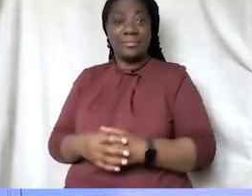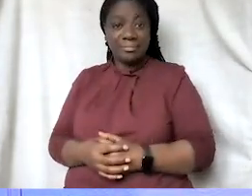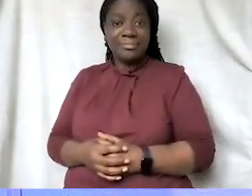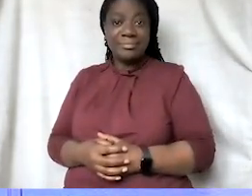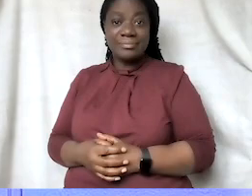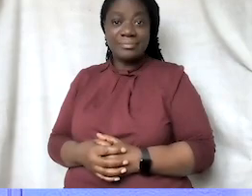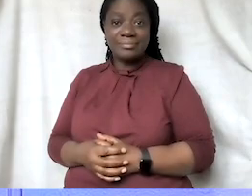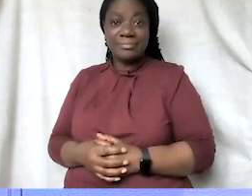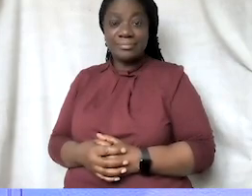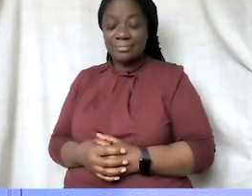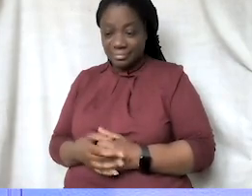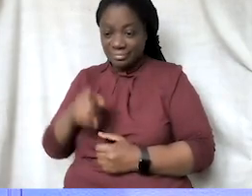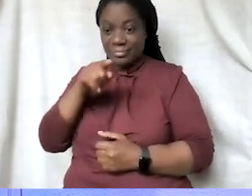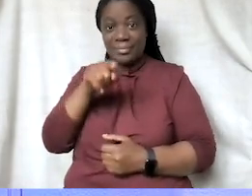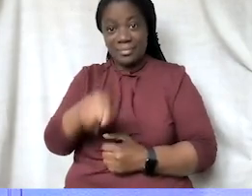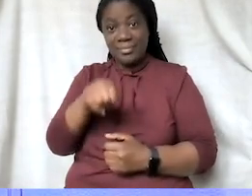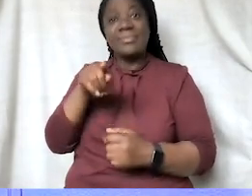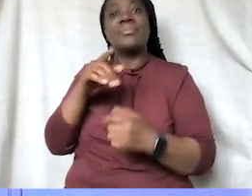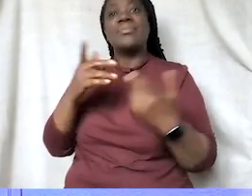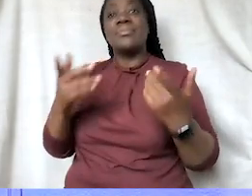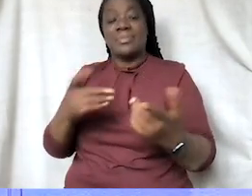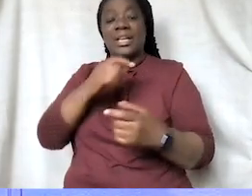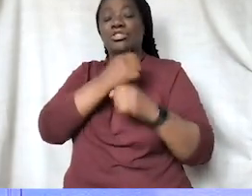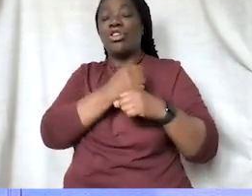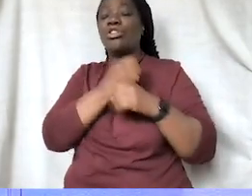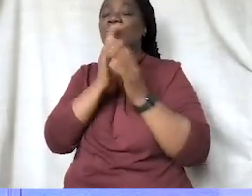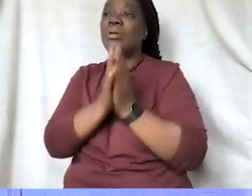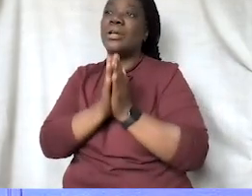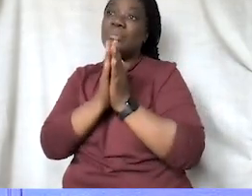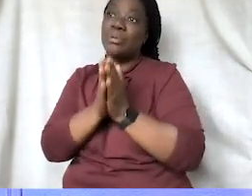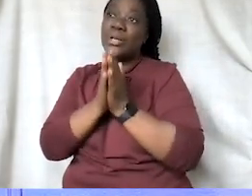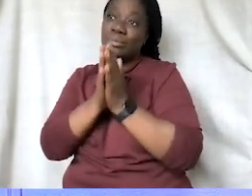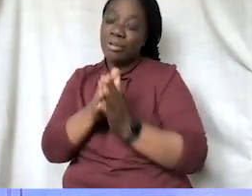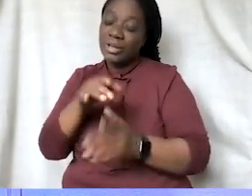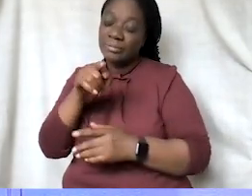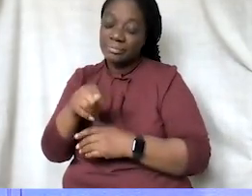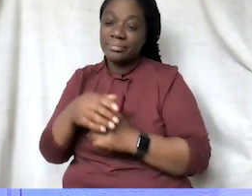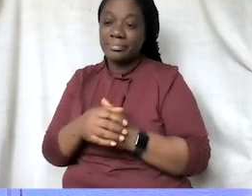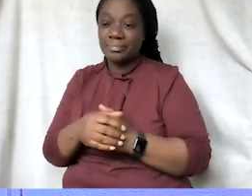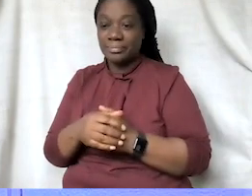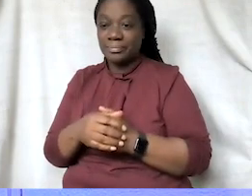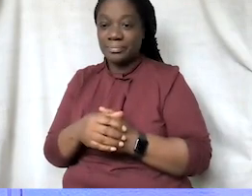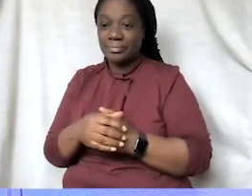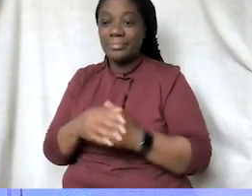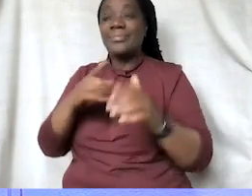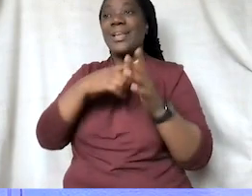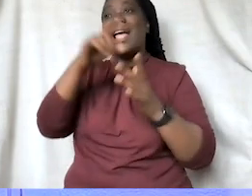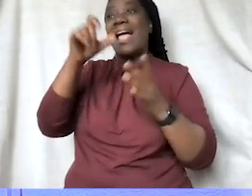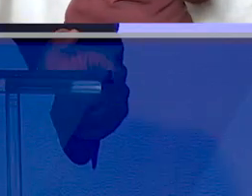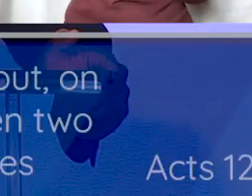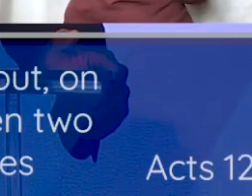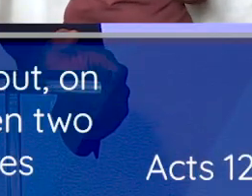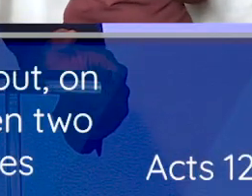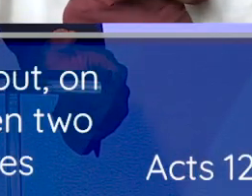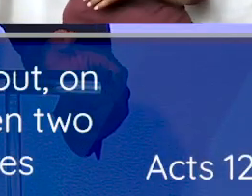Peter was in prison, but the church prayed. The Bible said, reading from Acts chapter 12, verse